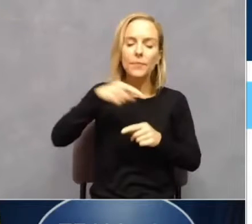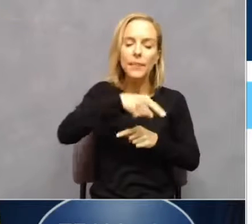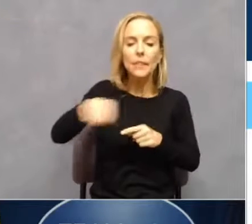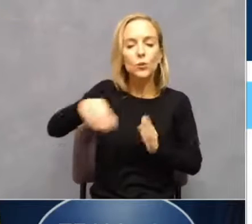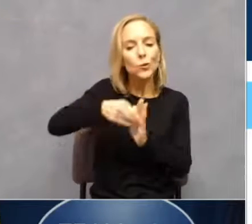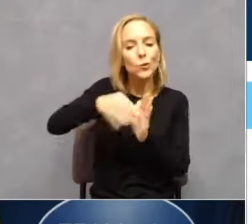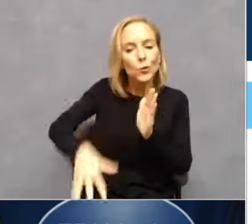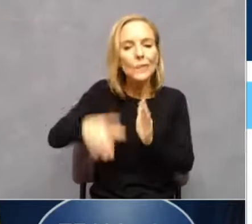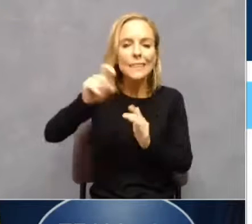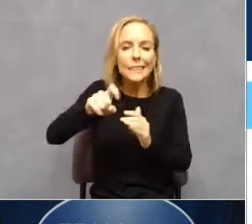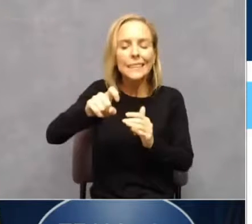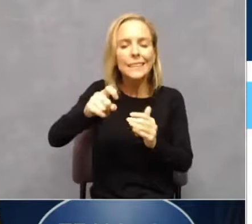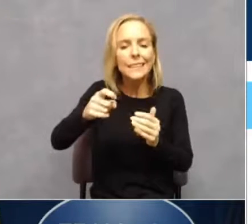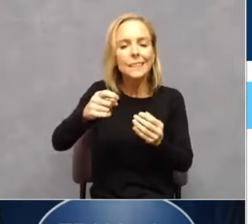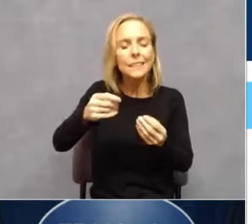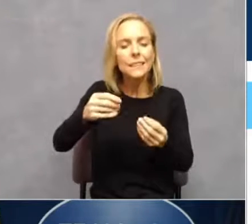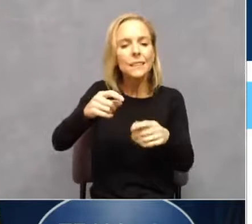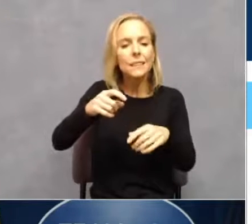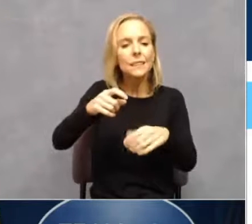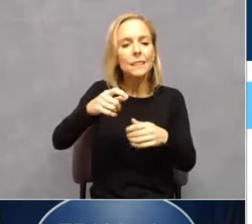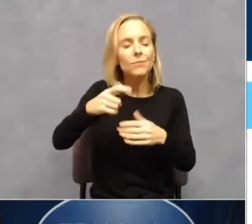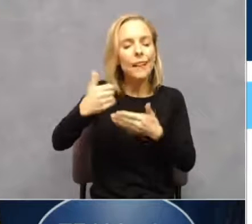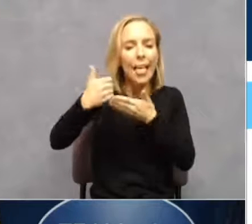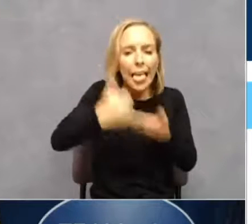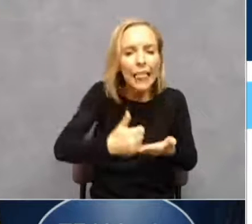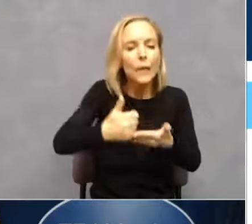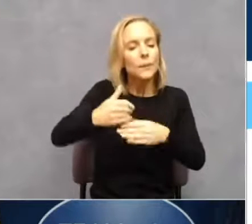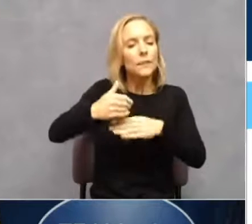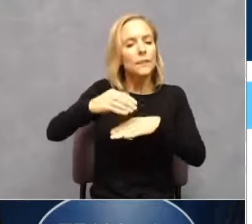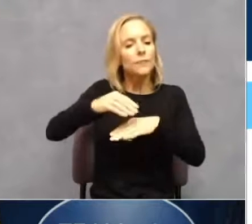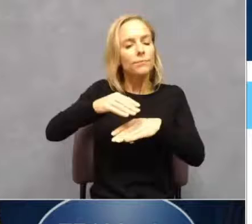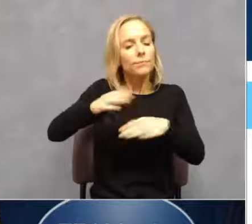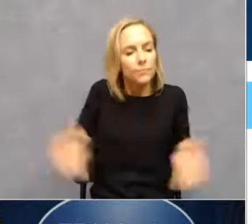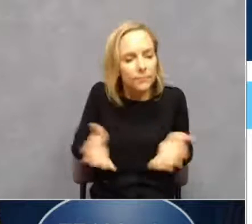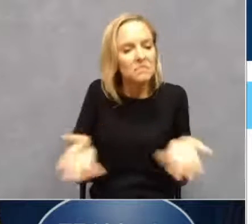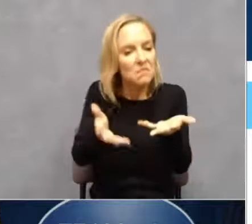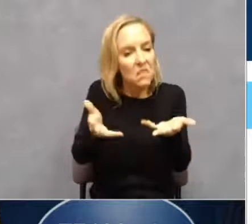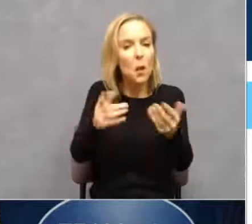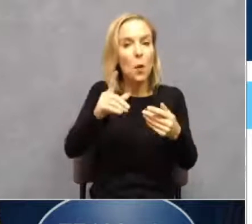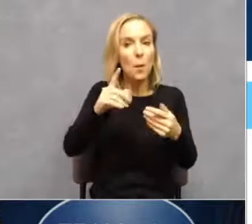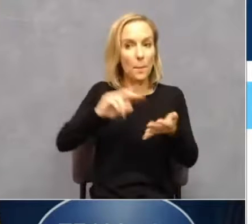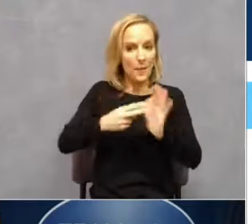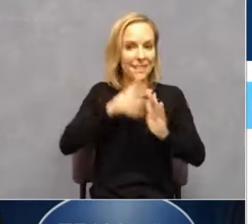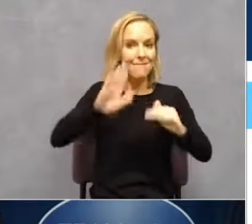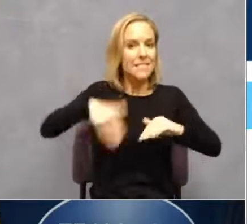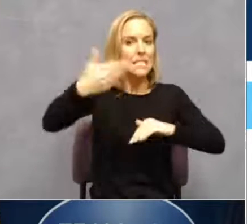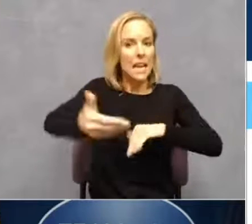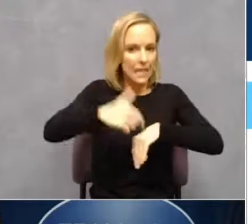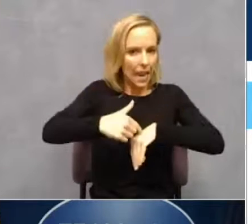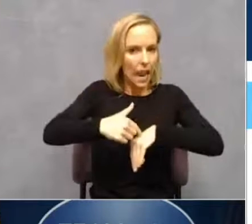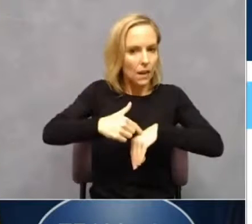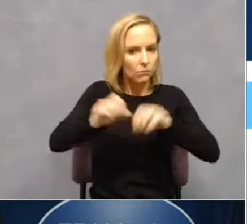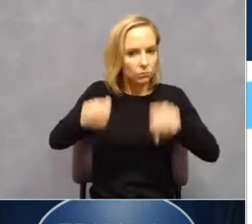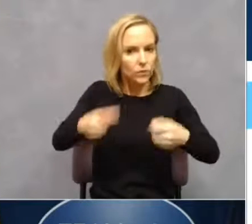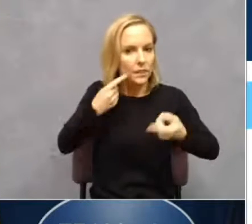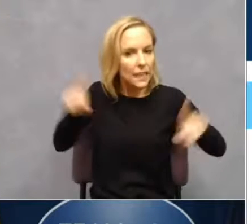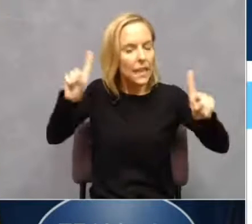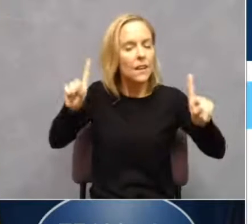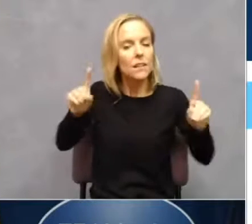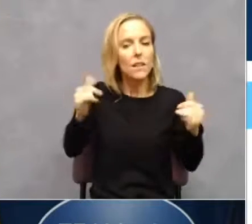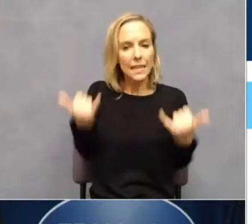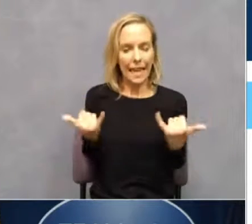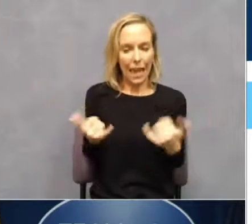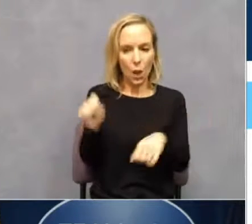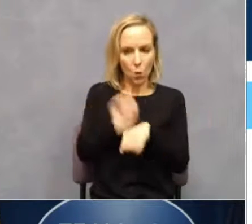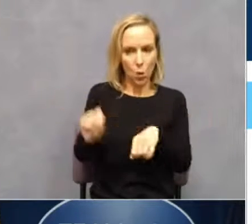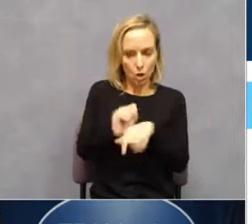little remediation and a little help. And with that, they'll be successful the next time. And so we are currently working on plans to reach out